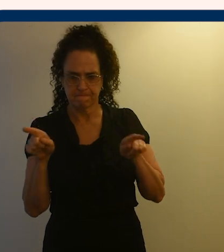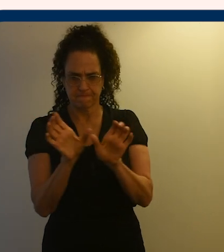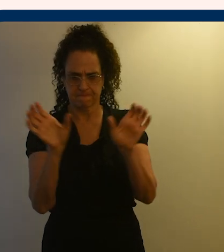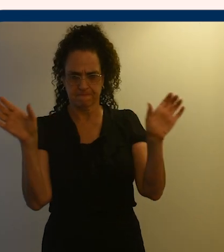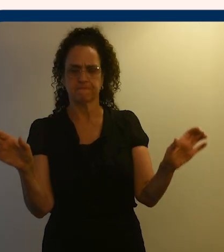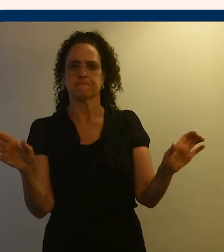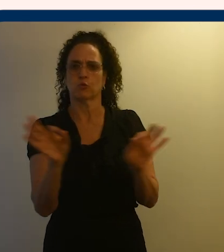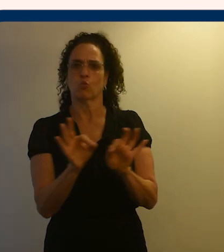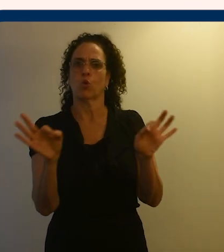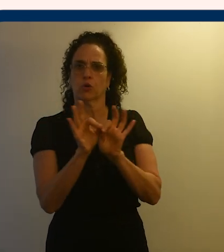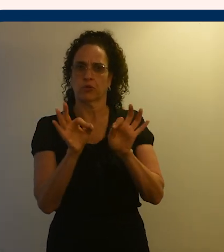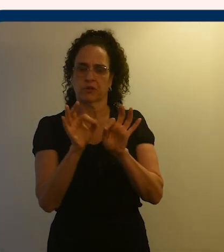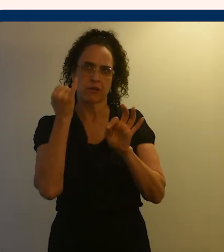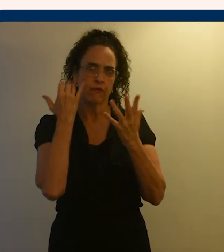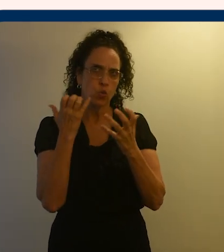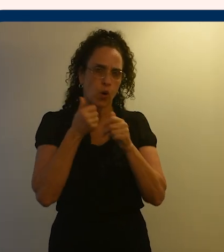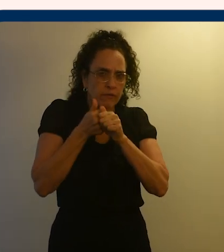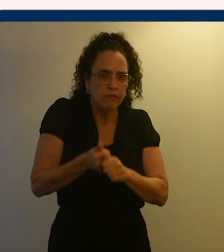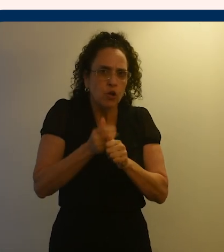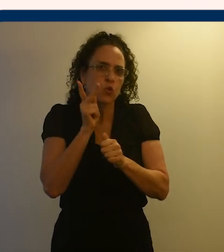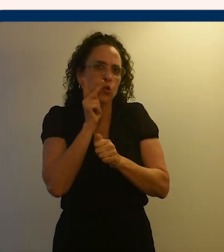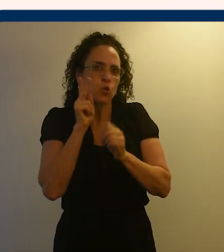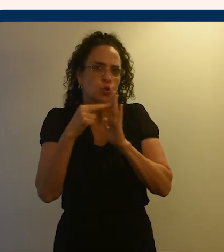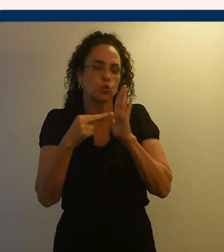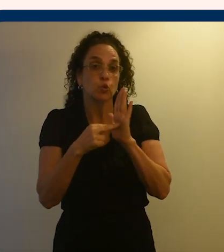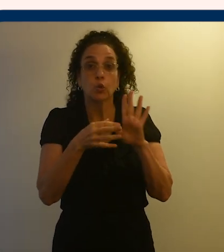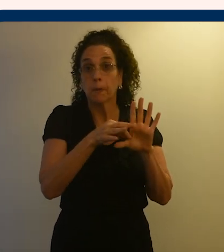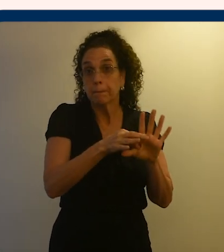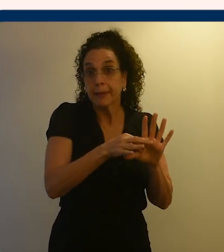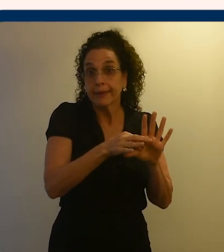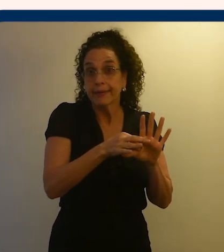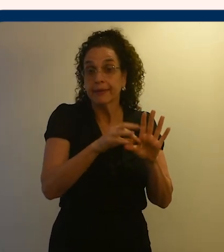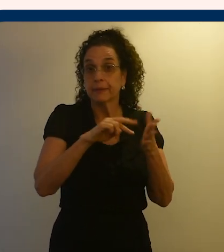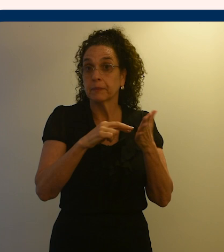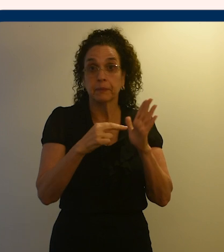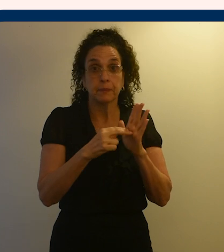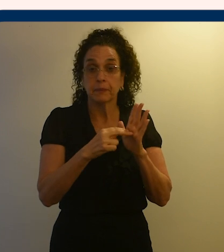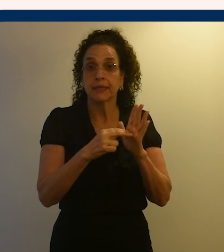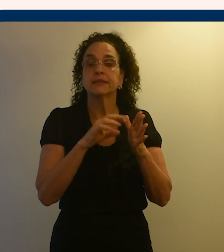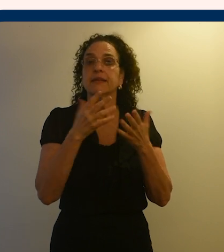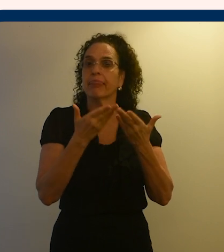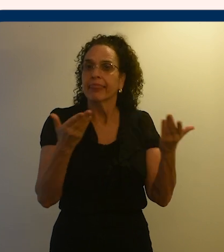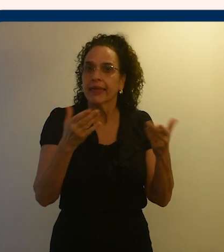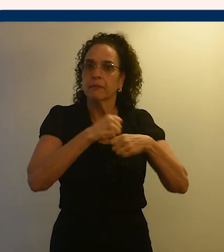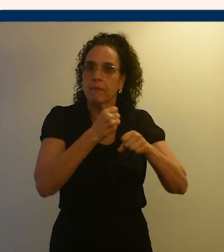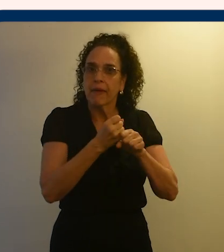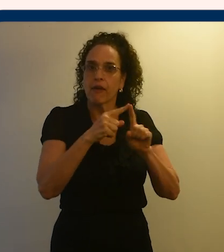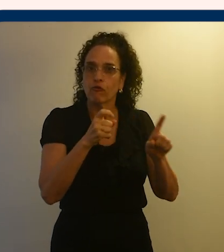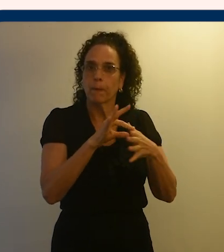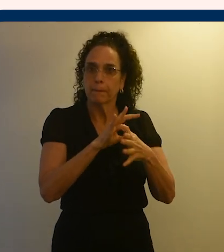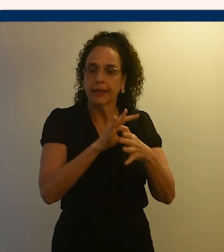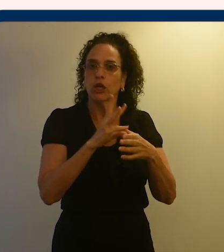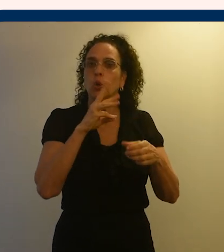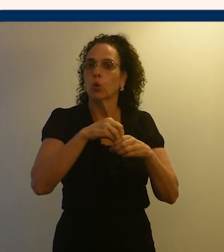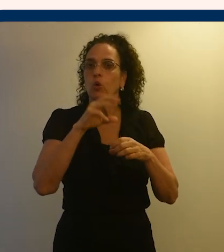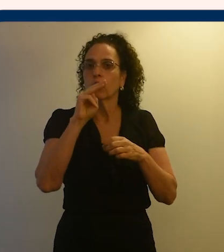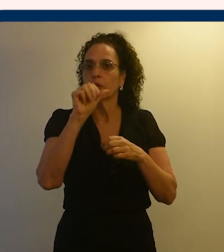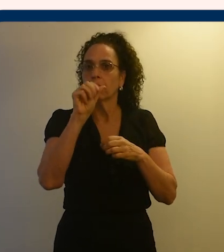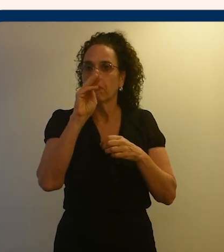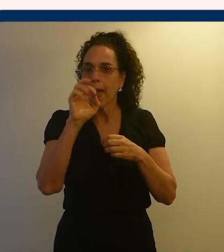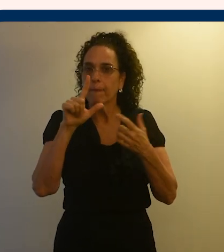Meat specifically refers to meat products that come from mammals and fowl, like cows and chickens, as